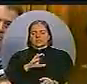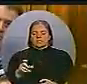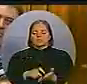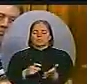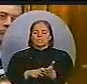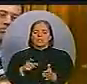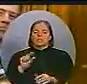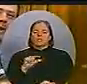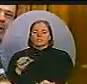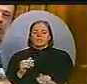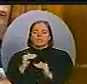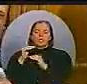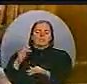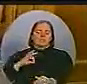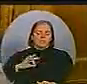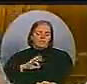senators?